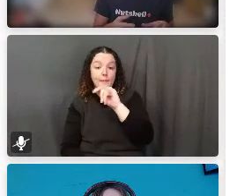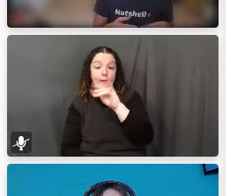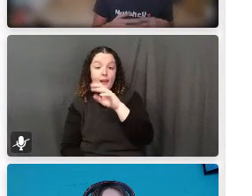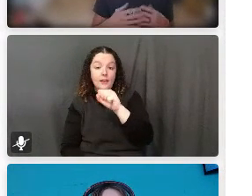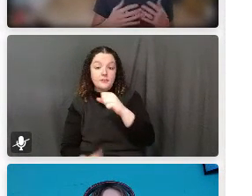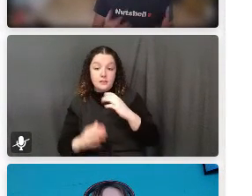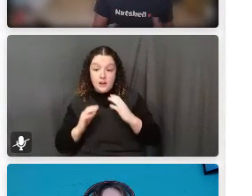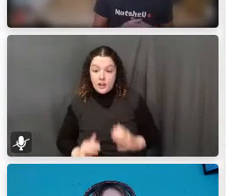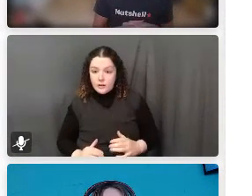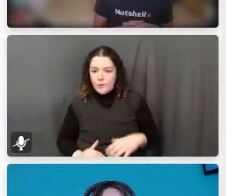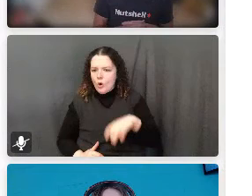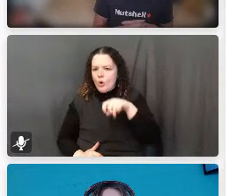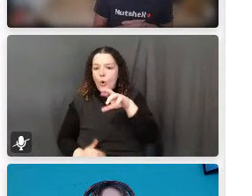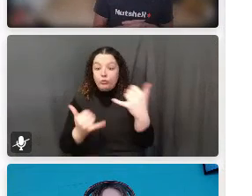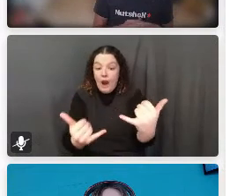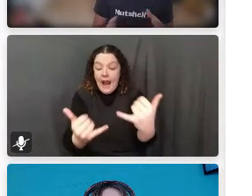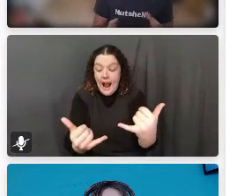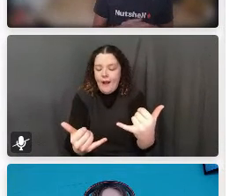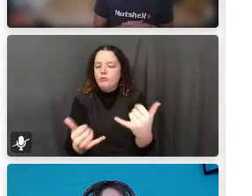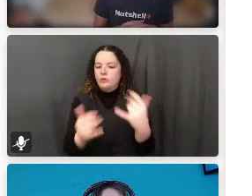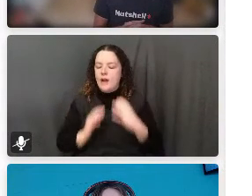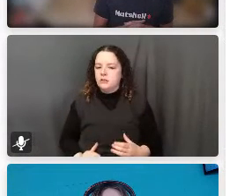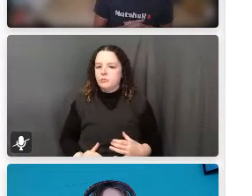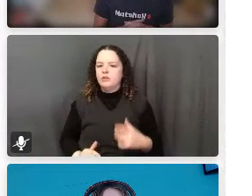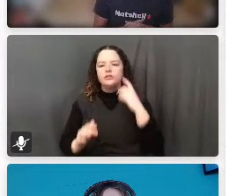yet, just live chat our support team or email